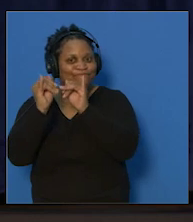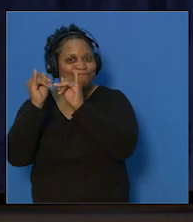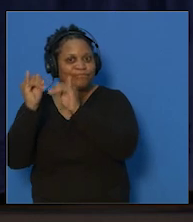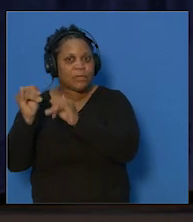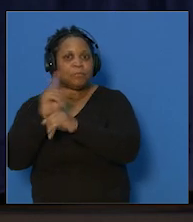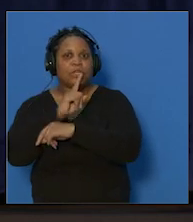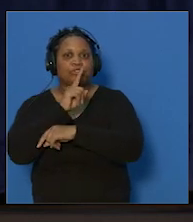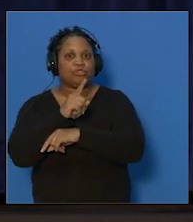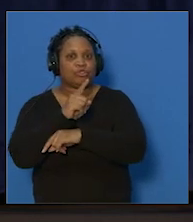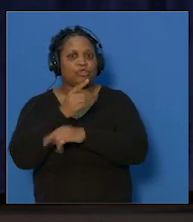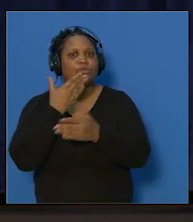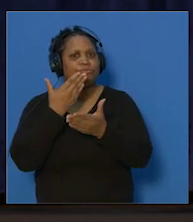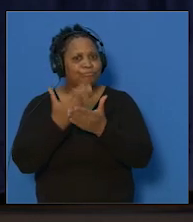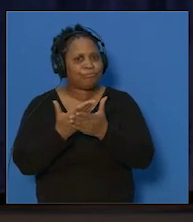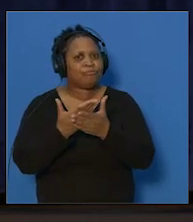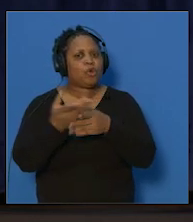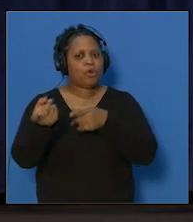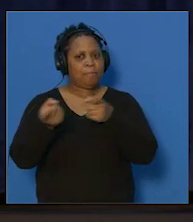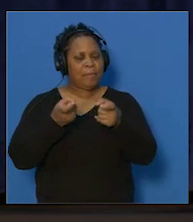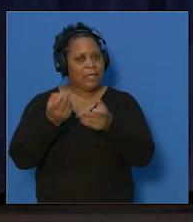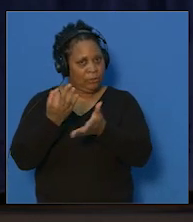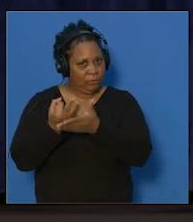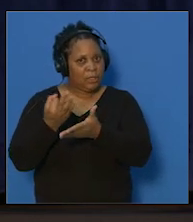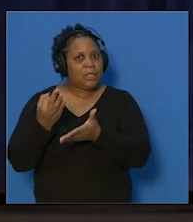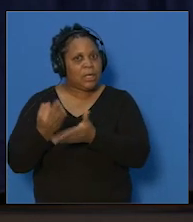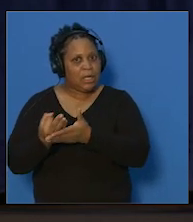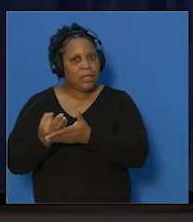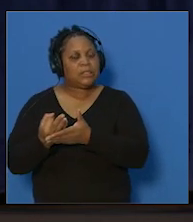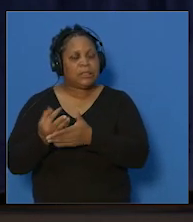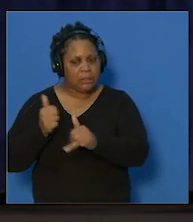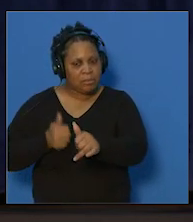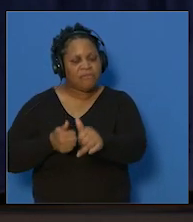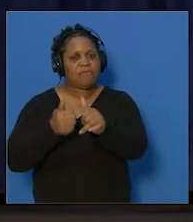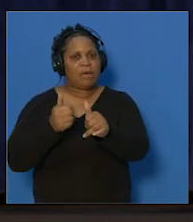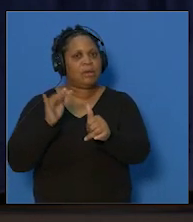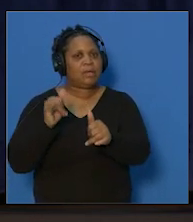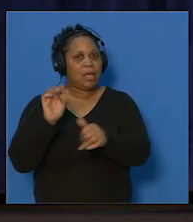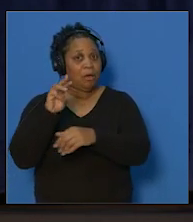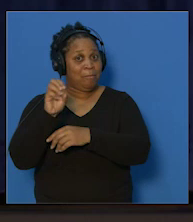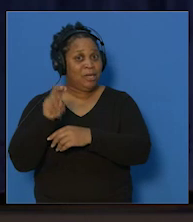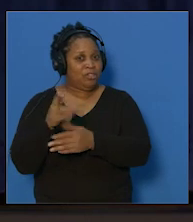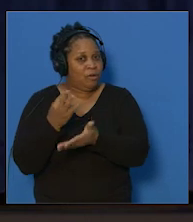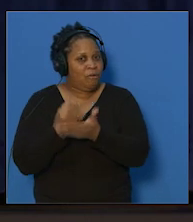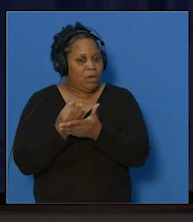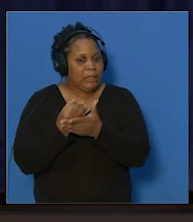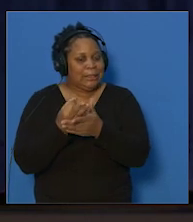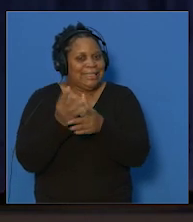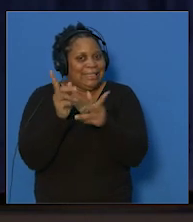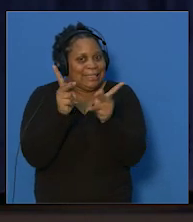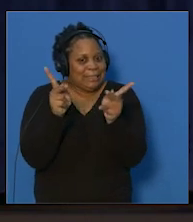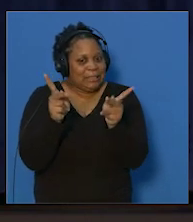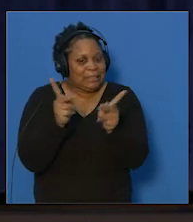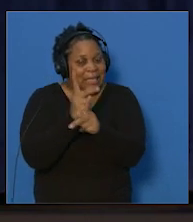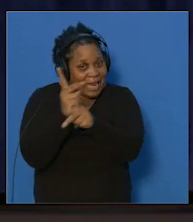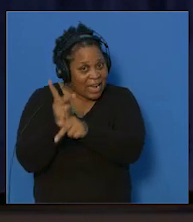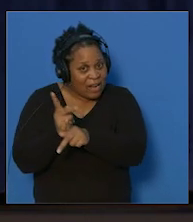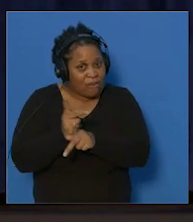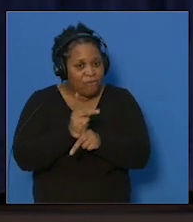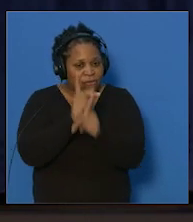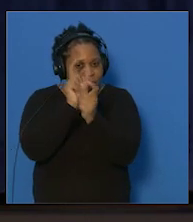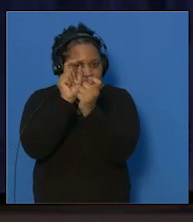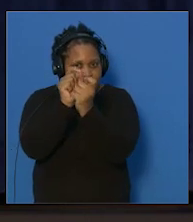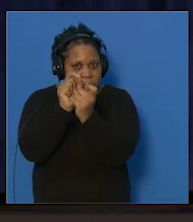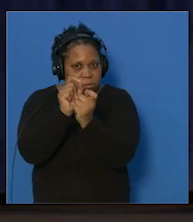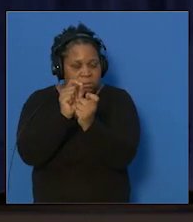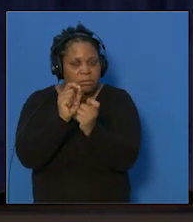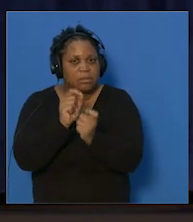to provide sound financial management will be followed. The Minister of Finance is very careful and very attuned to the need for this, And we're going